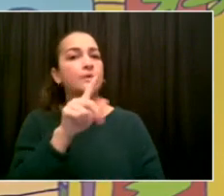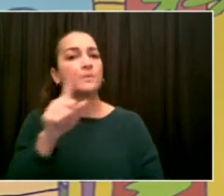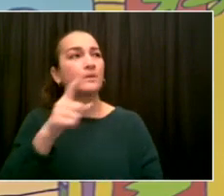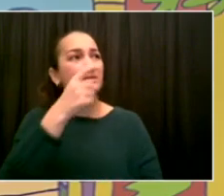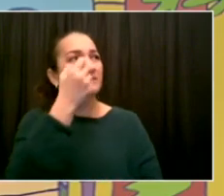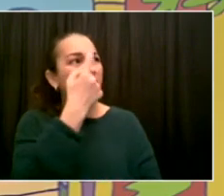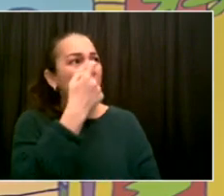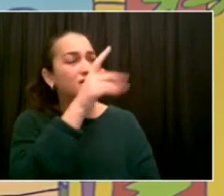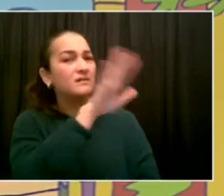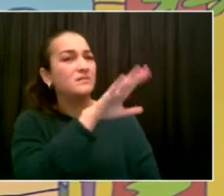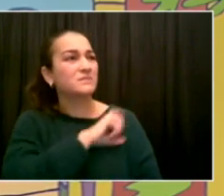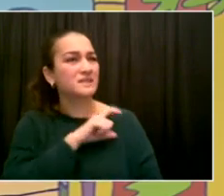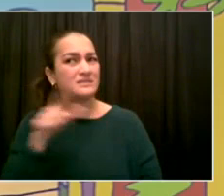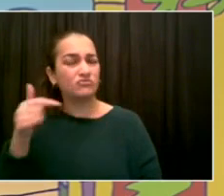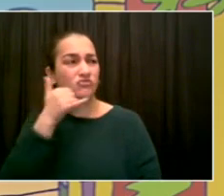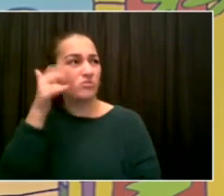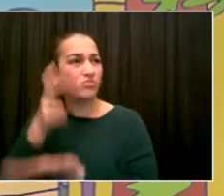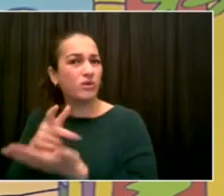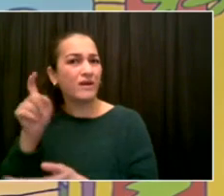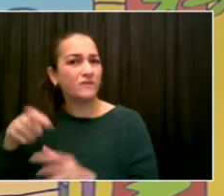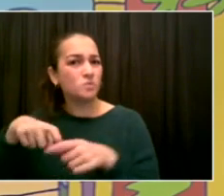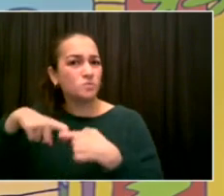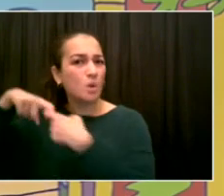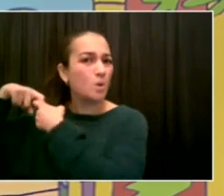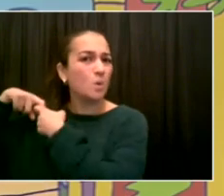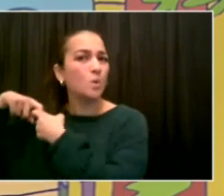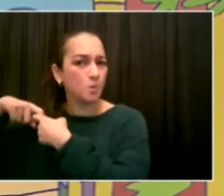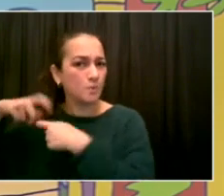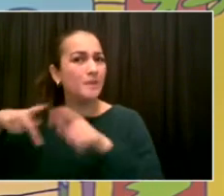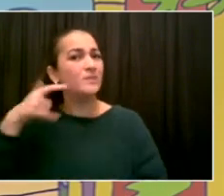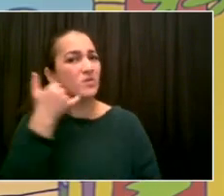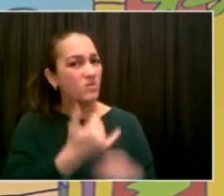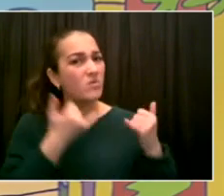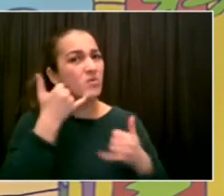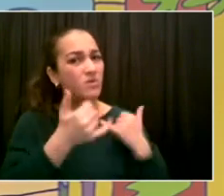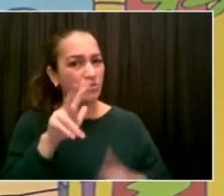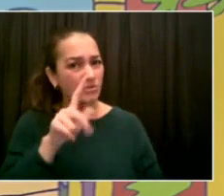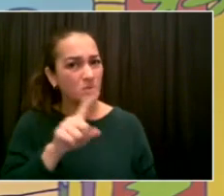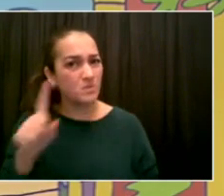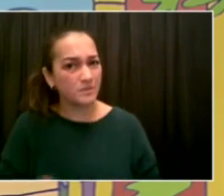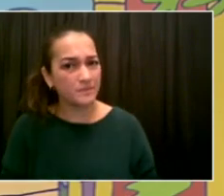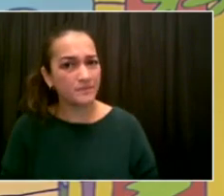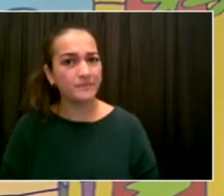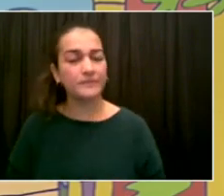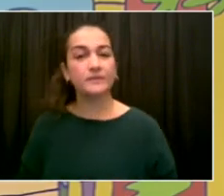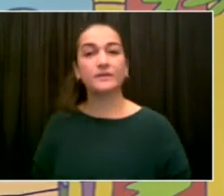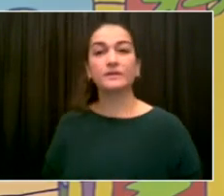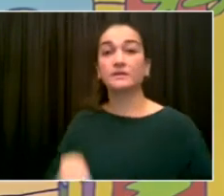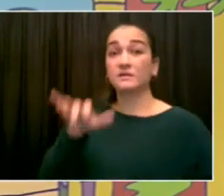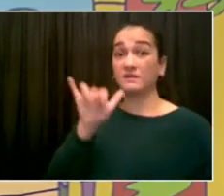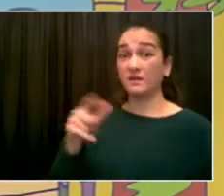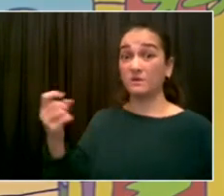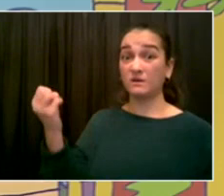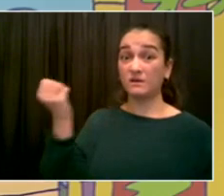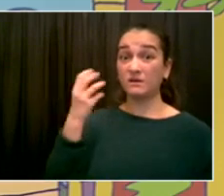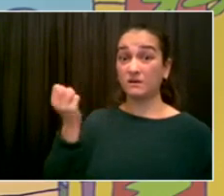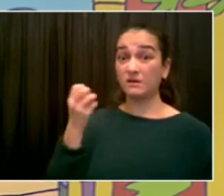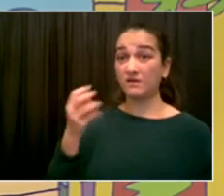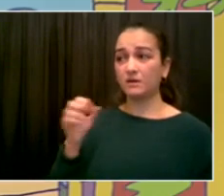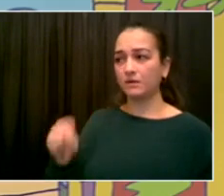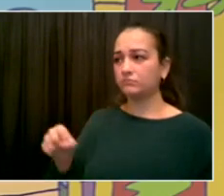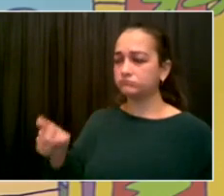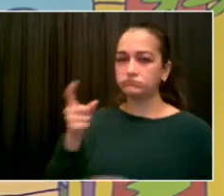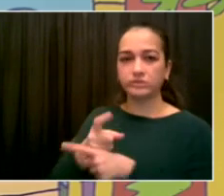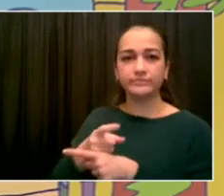NYPD issues to me. And I don't think they should be dismissed. I think they should be acted on. If it's other agencies involved as well, then NYPD